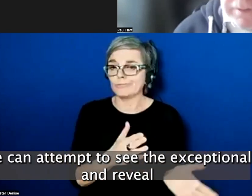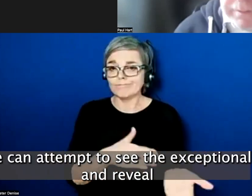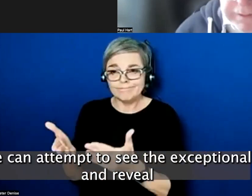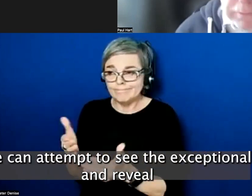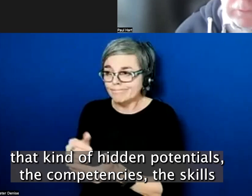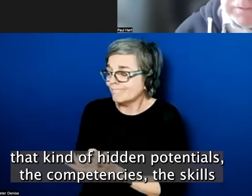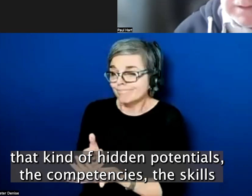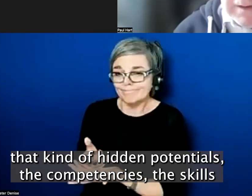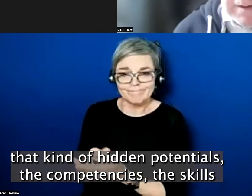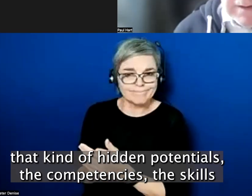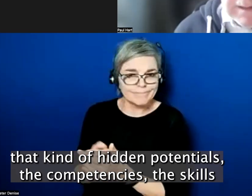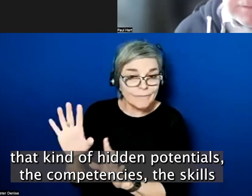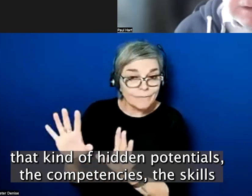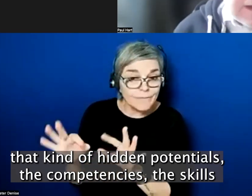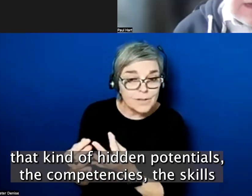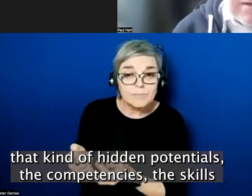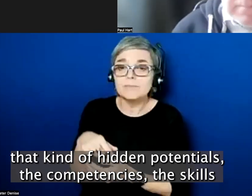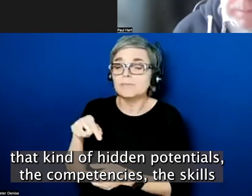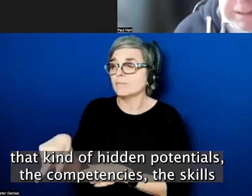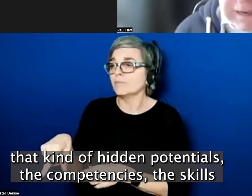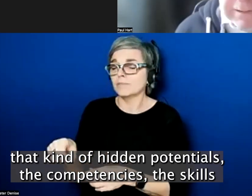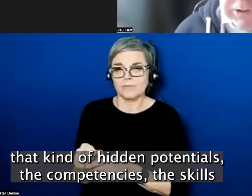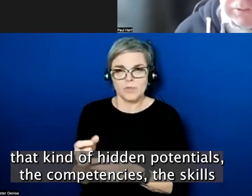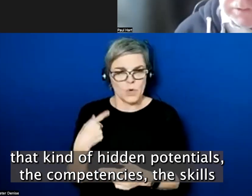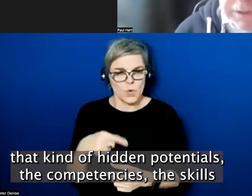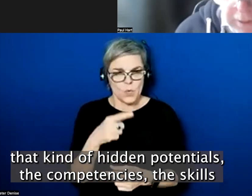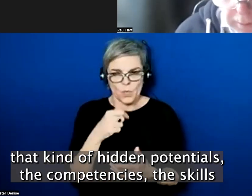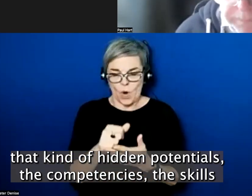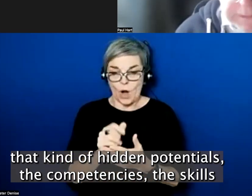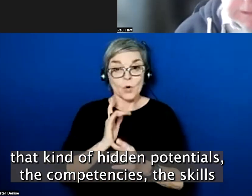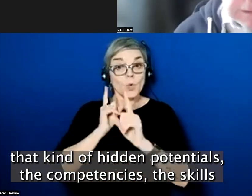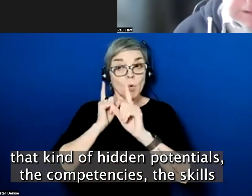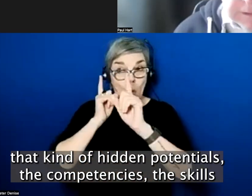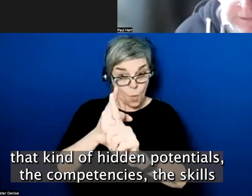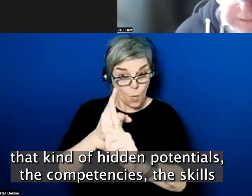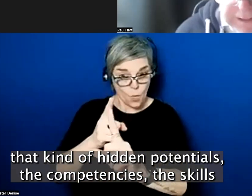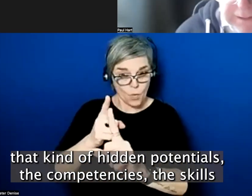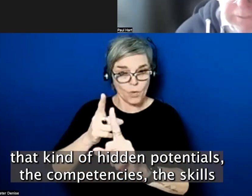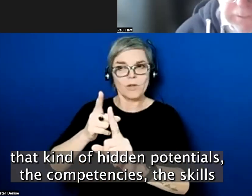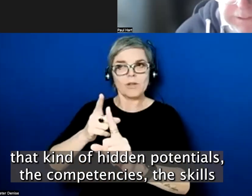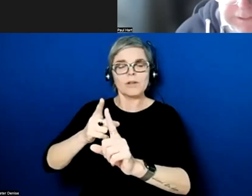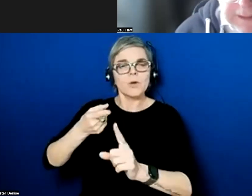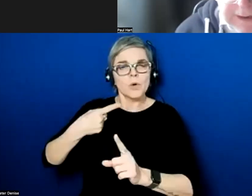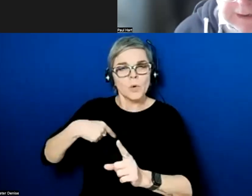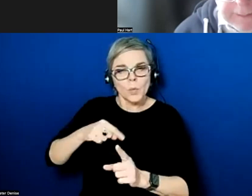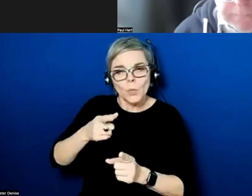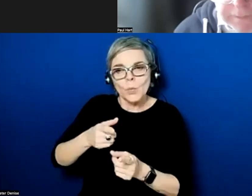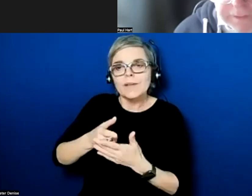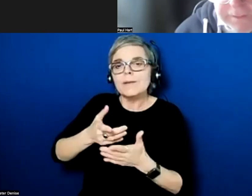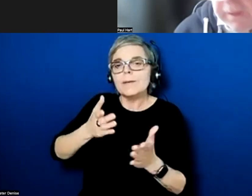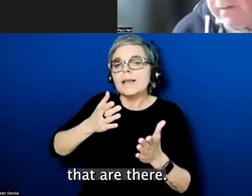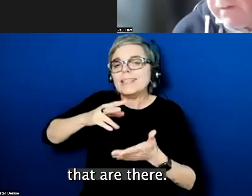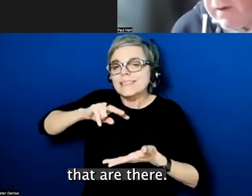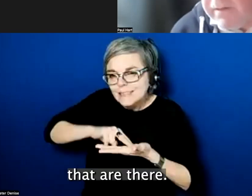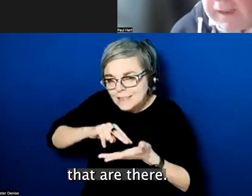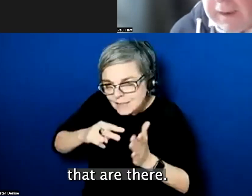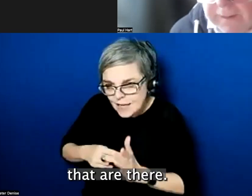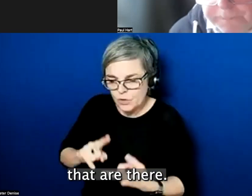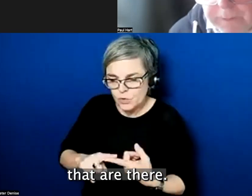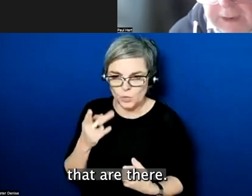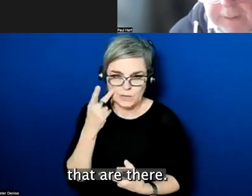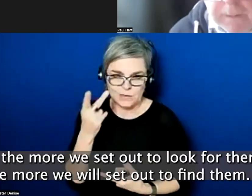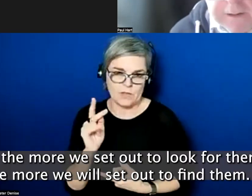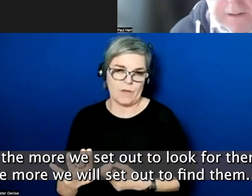exceptional and reveal the kind of hidden potentials, the competencies, the skills that are